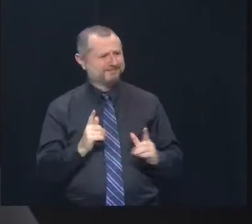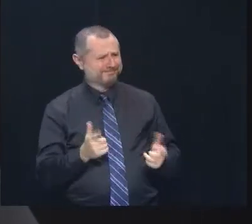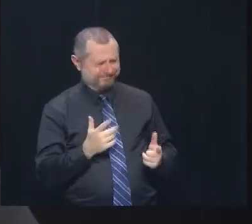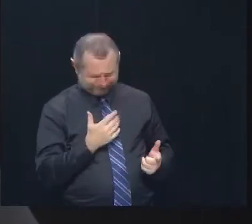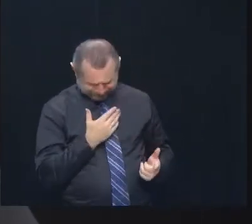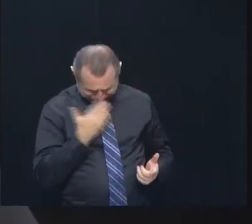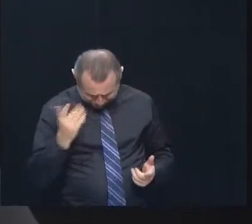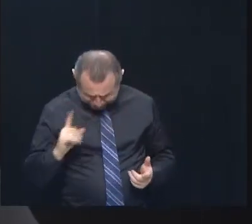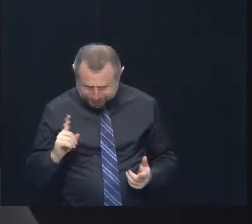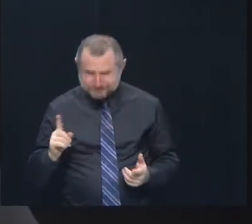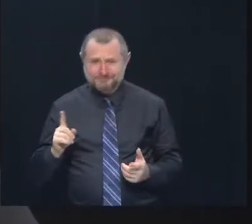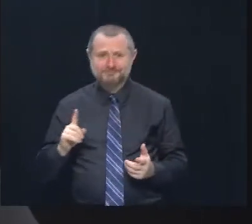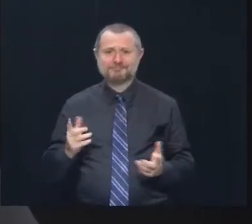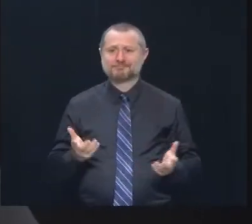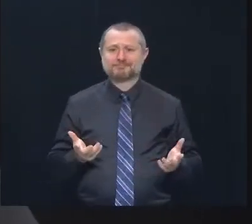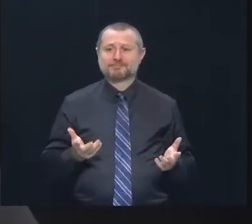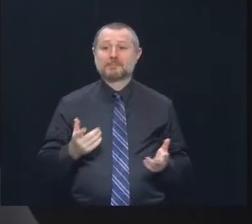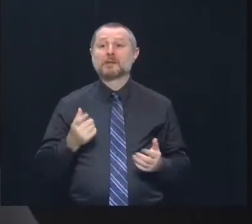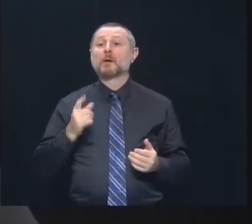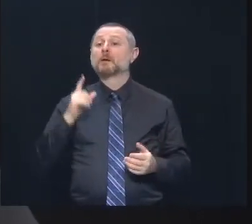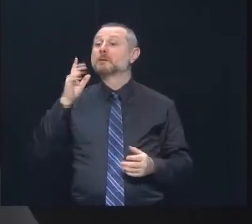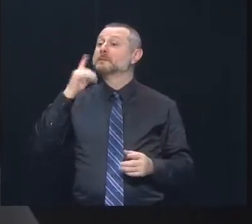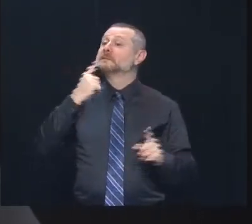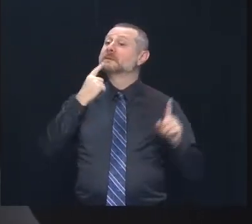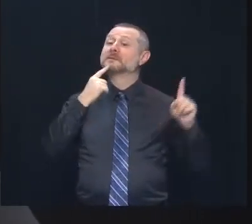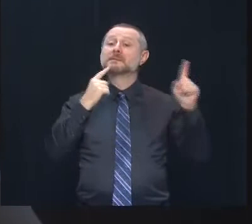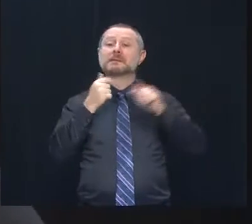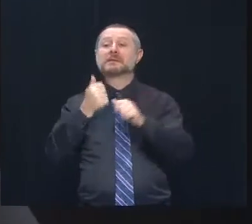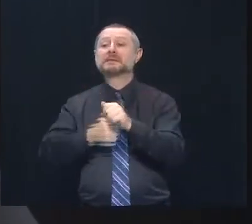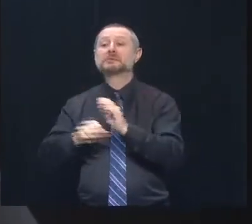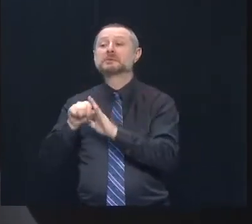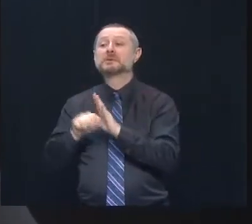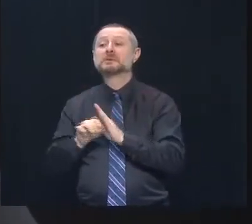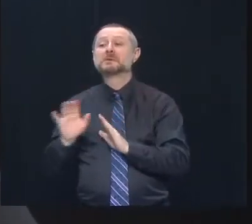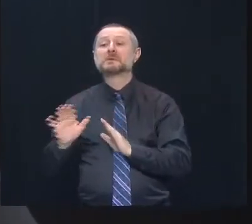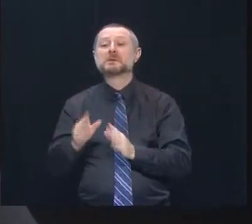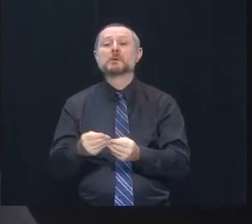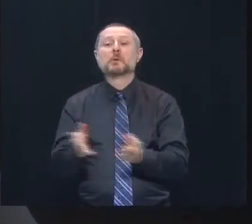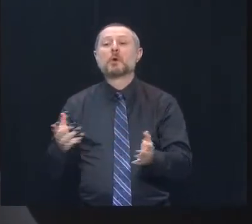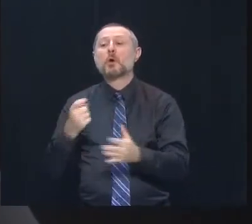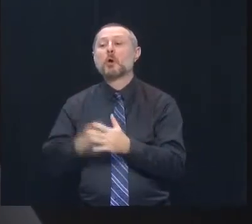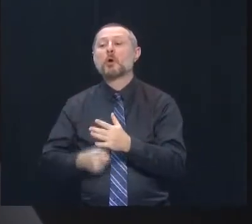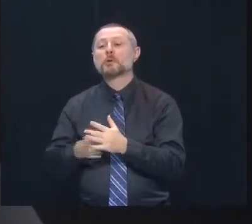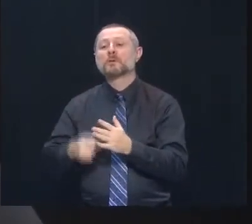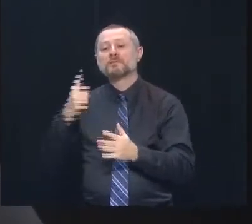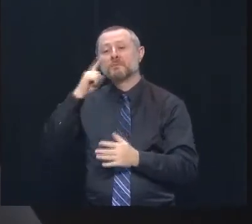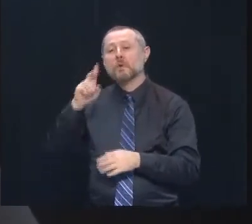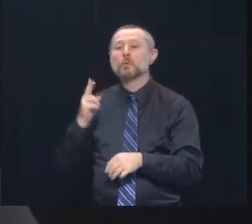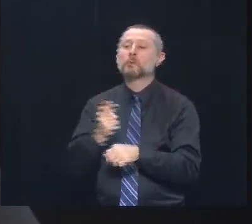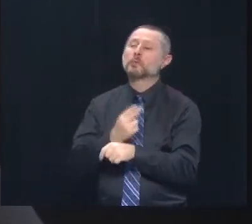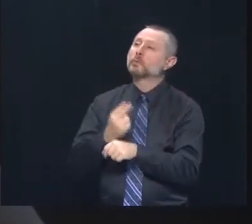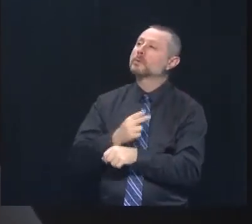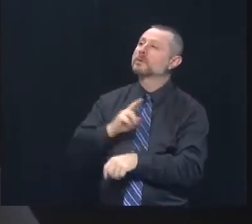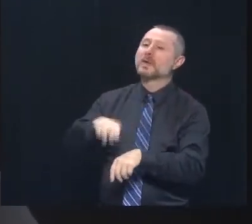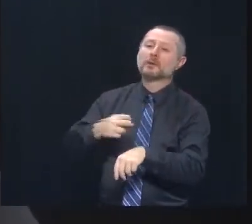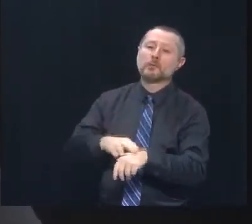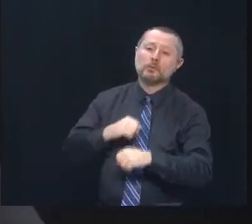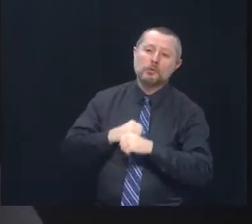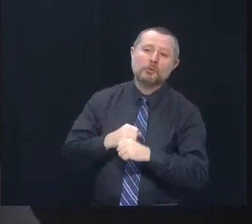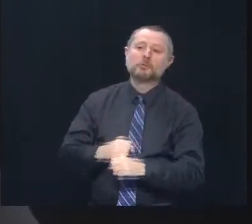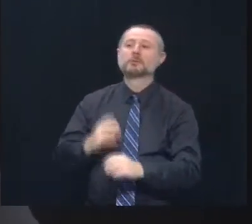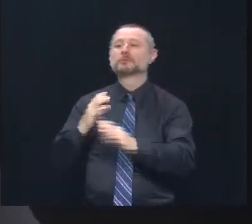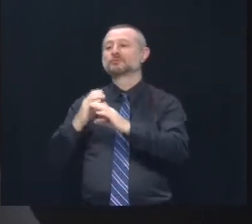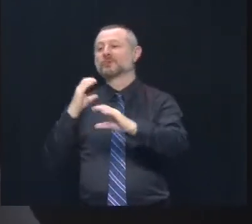to the states to distribute a vaccine, National Guards people, trucks,